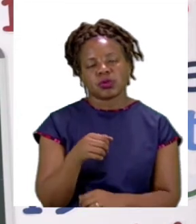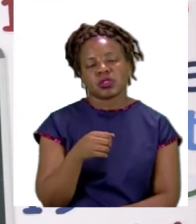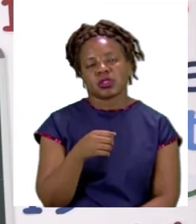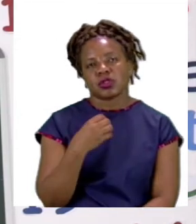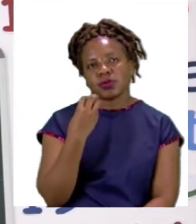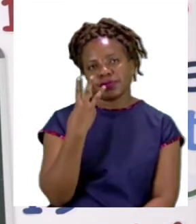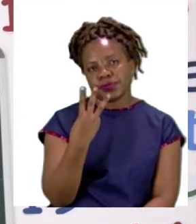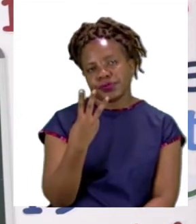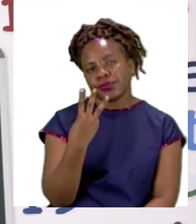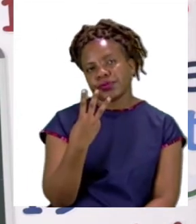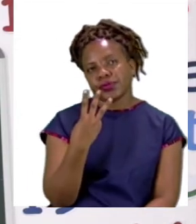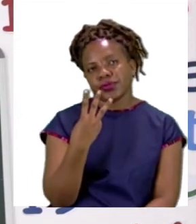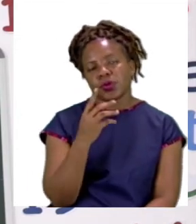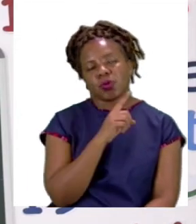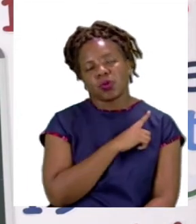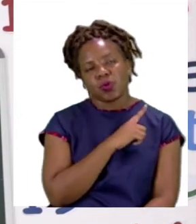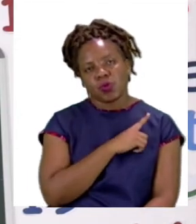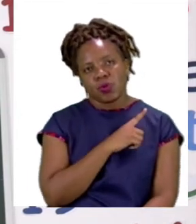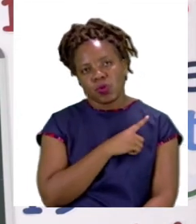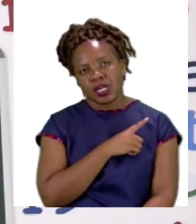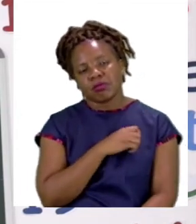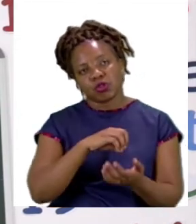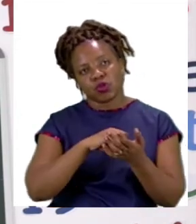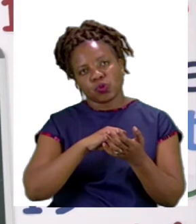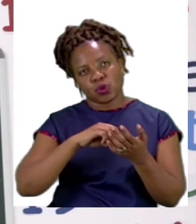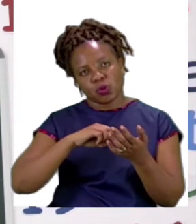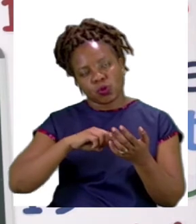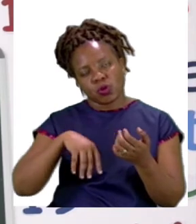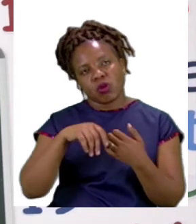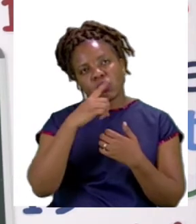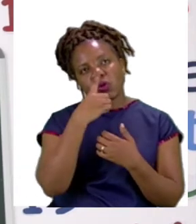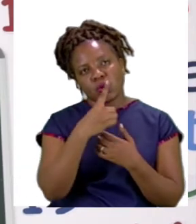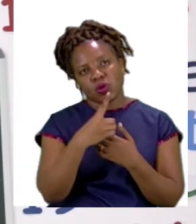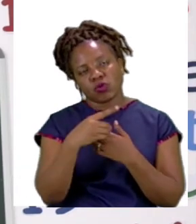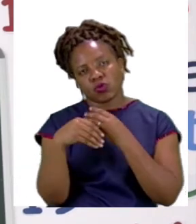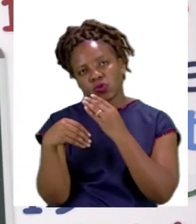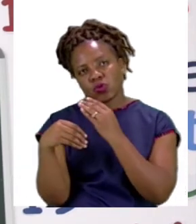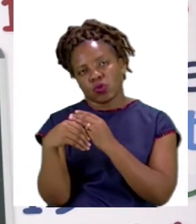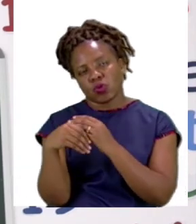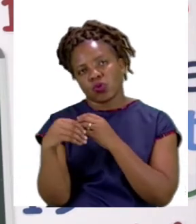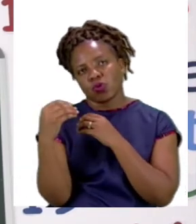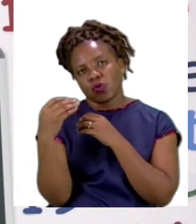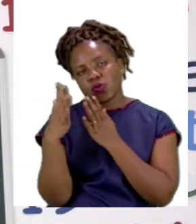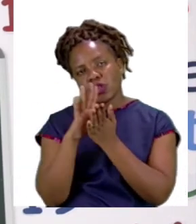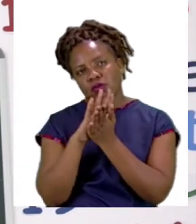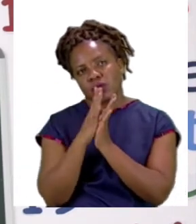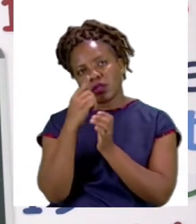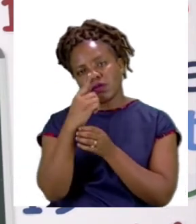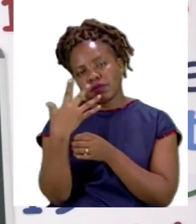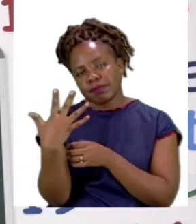a 3. And then we say 3 take away nothing. And